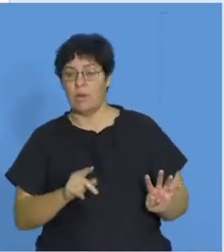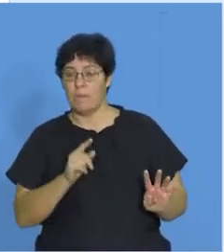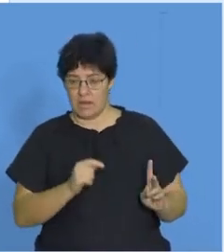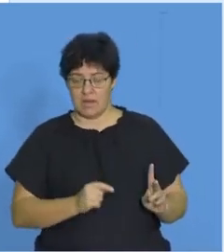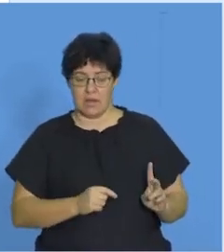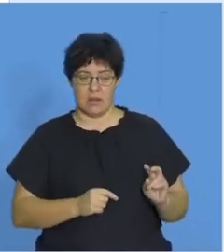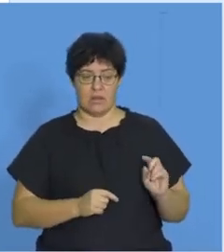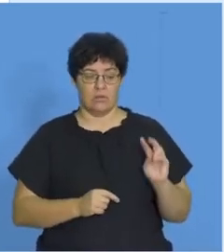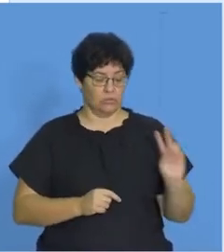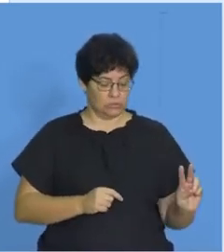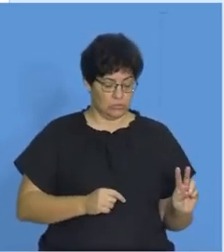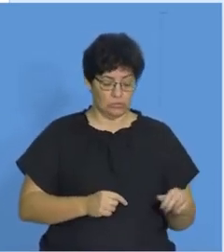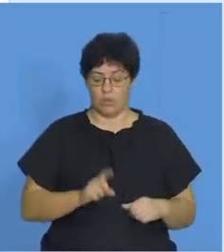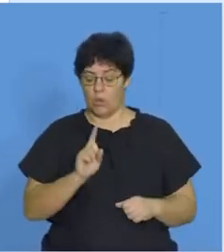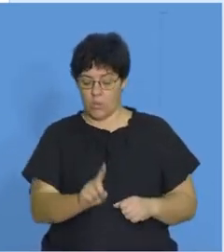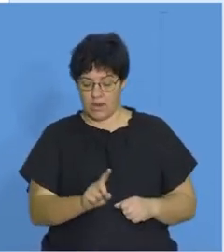still stands. It's